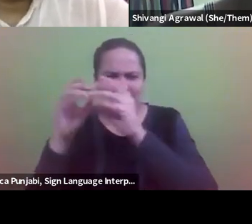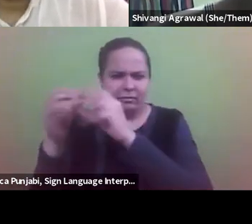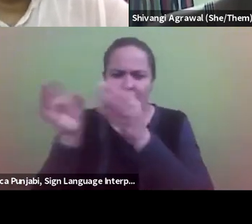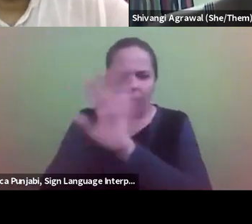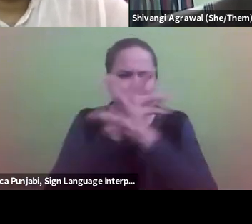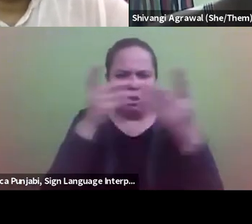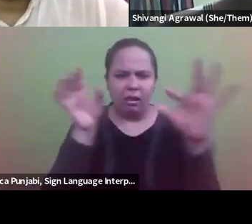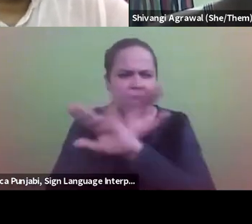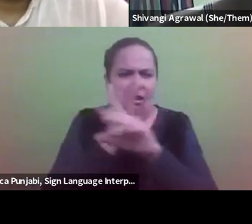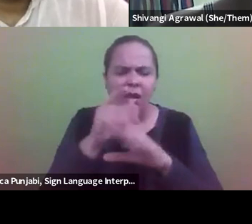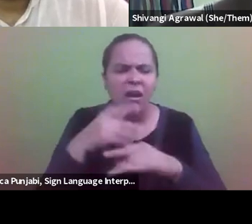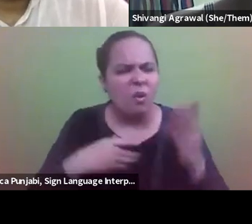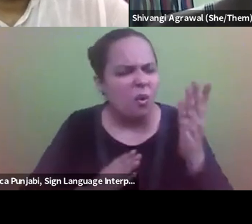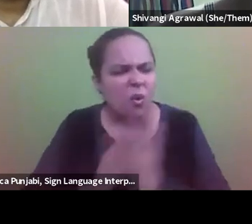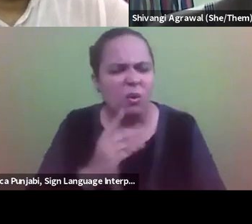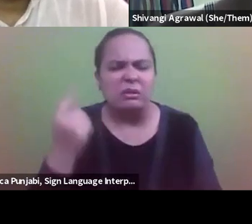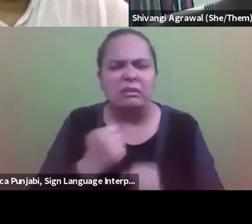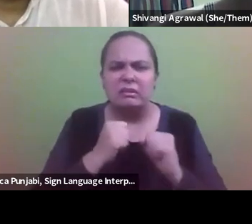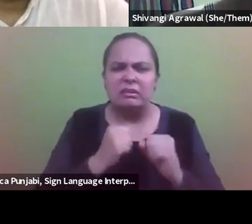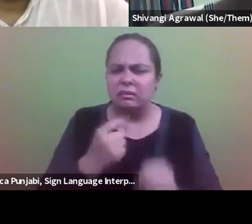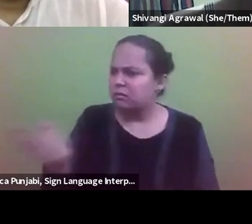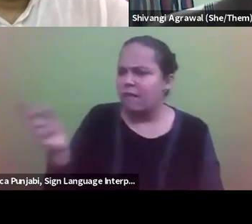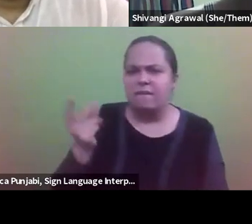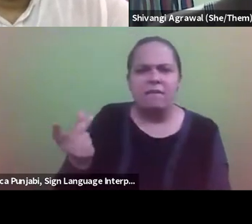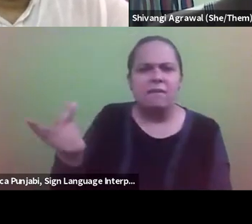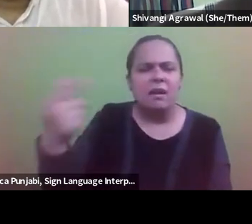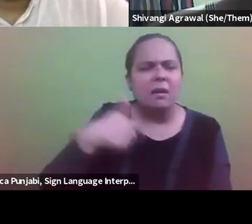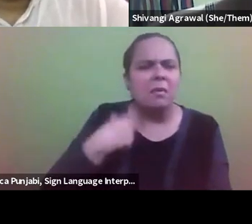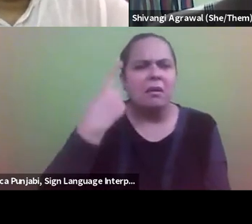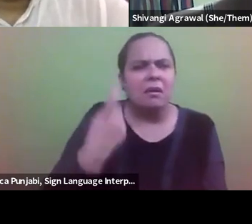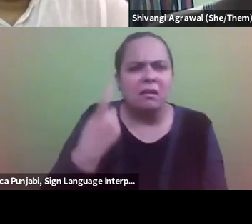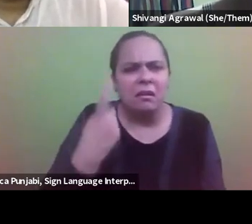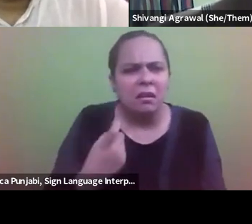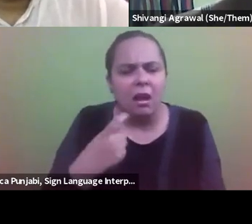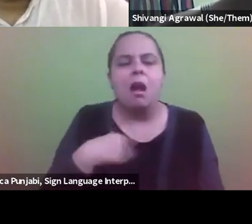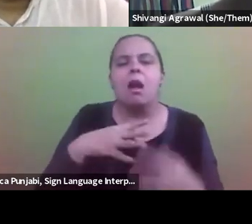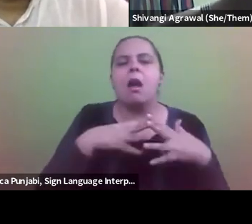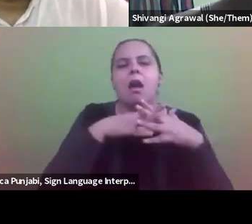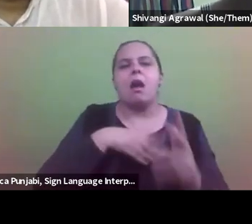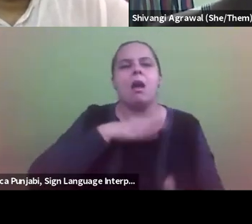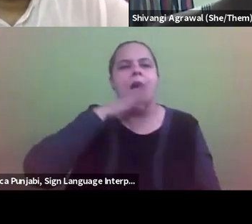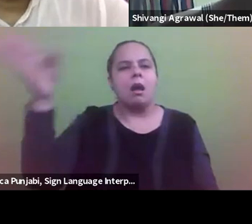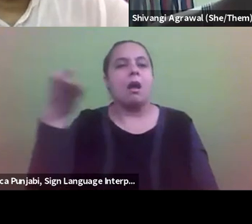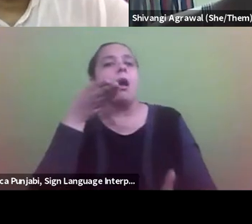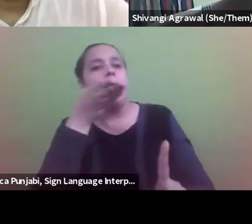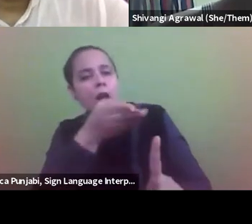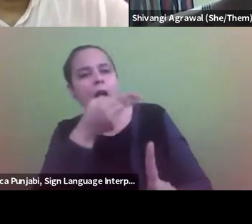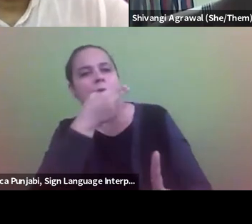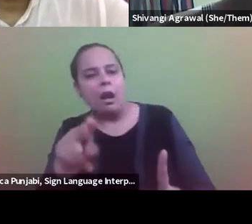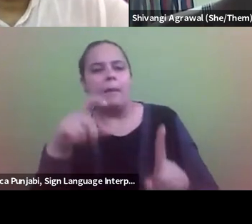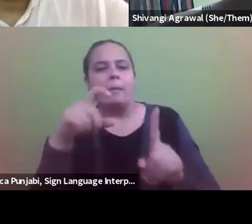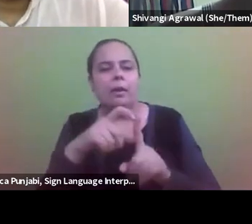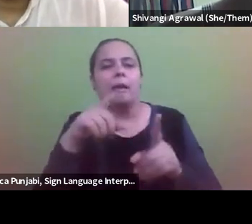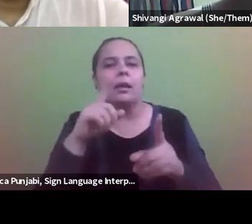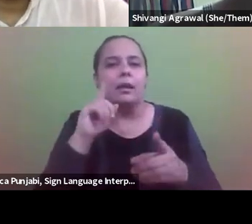no answer to to that. And it was only when I went to the US, and then they said, hey, you have dyslexia, and it's cool. And I